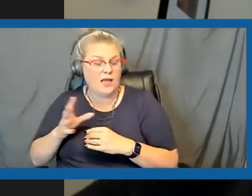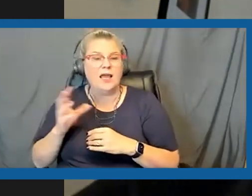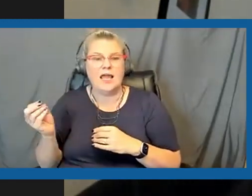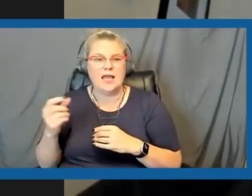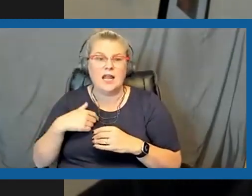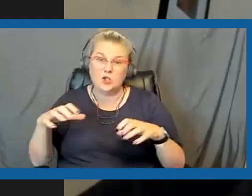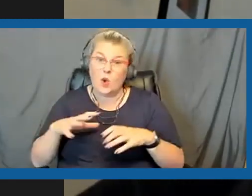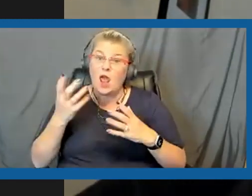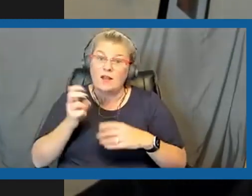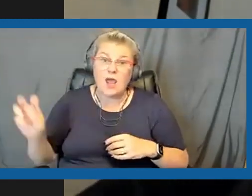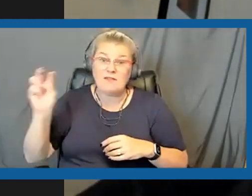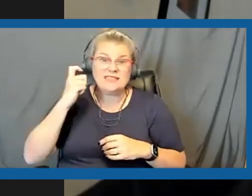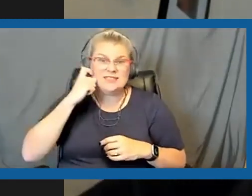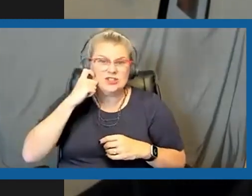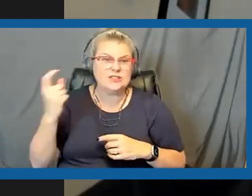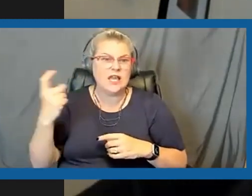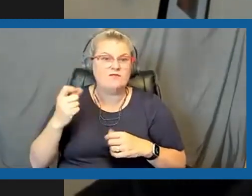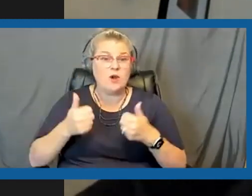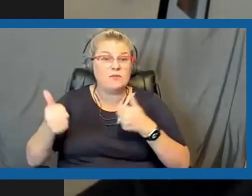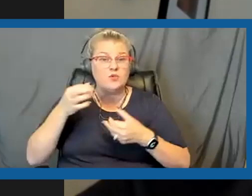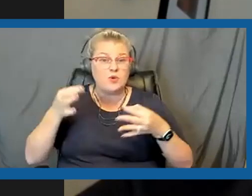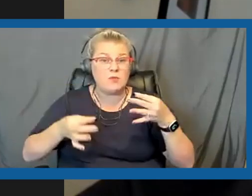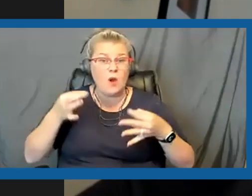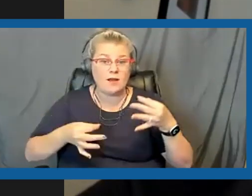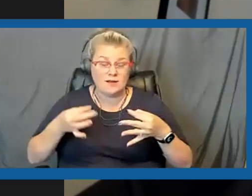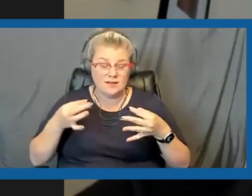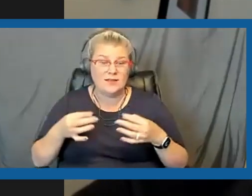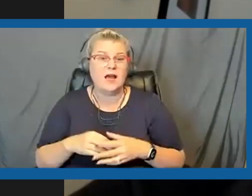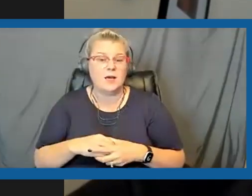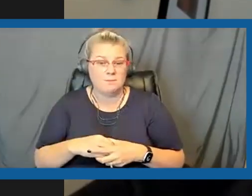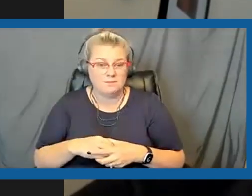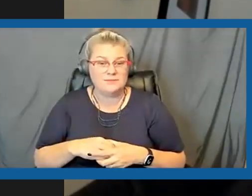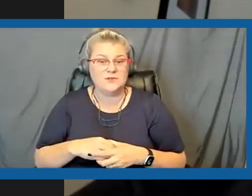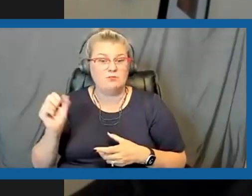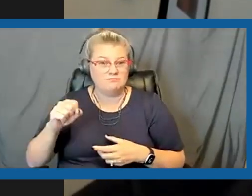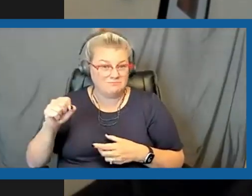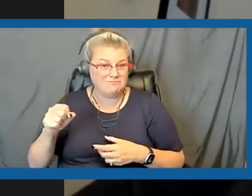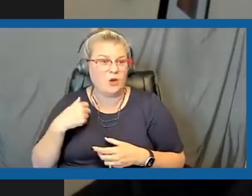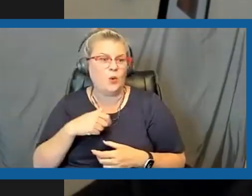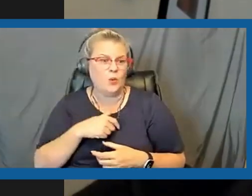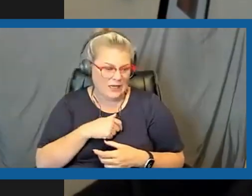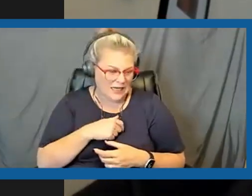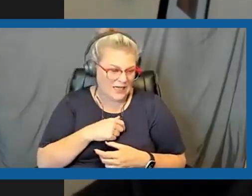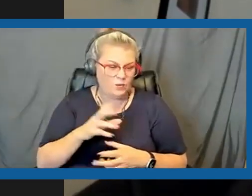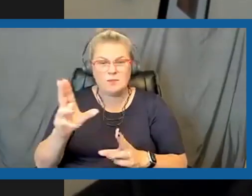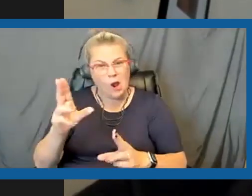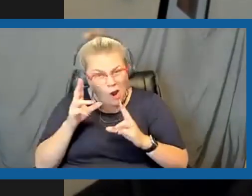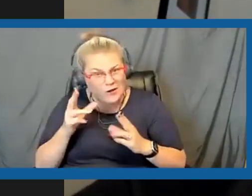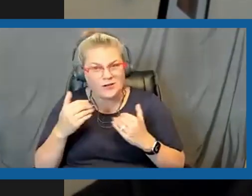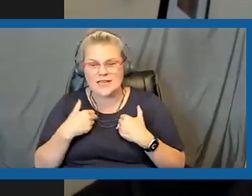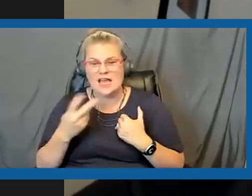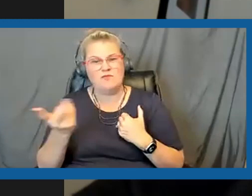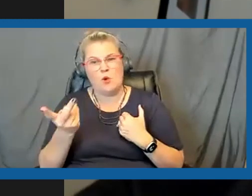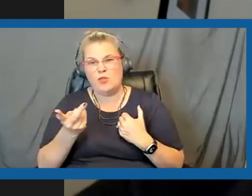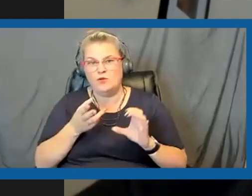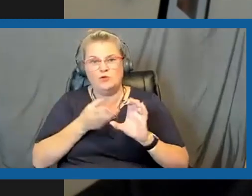of traveling. We just came from the Supreme Court. So yeah, we would be honored to have both of you join us